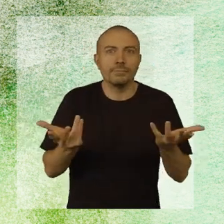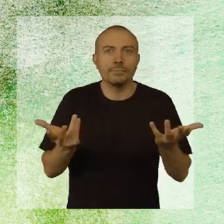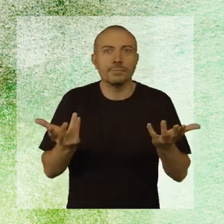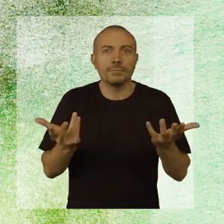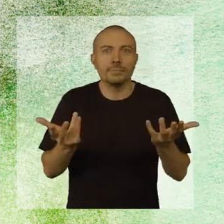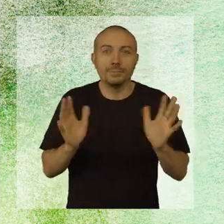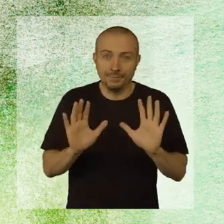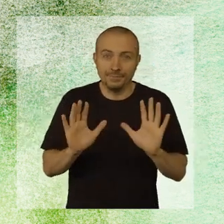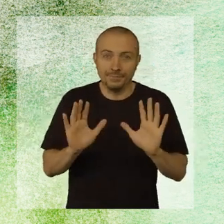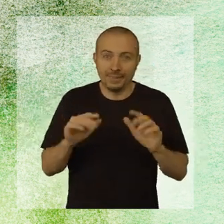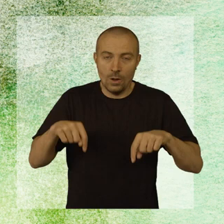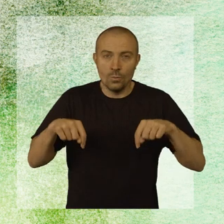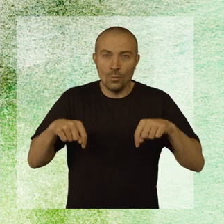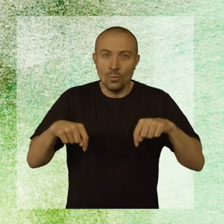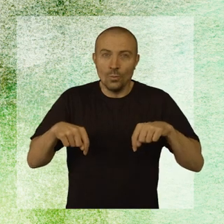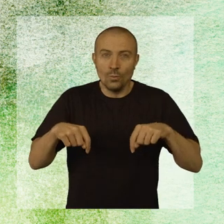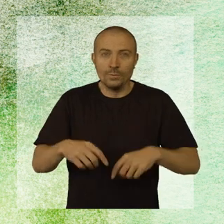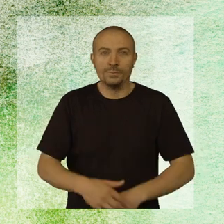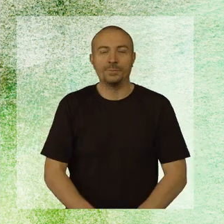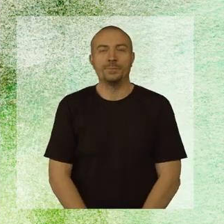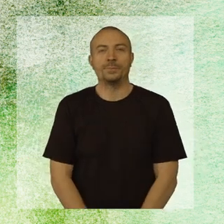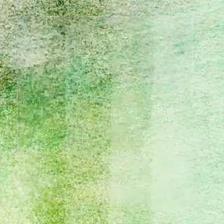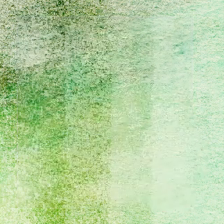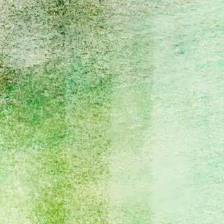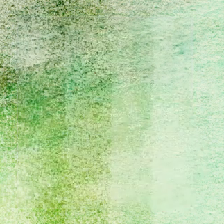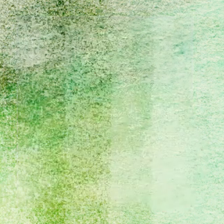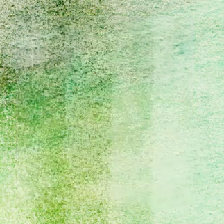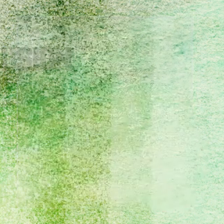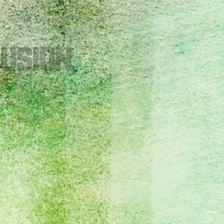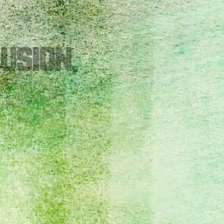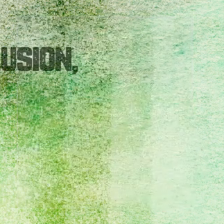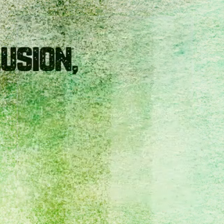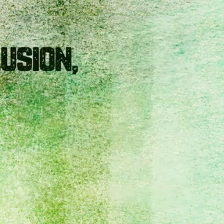to bring these all issues involved.